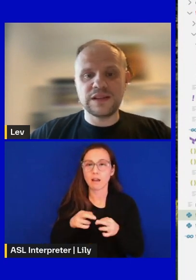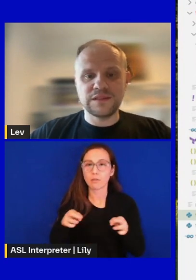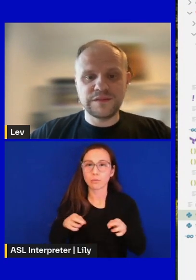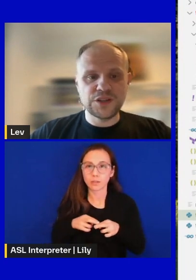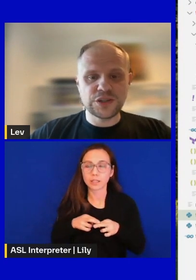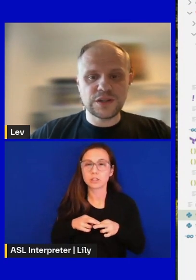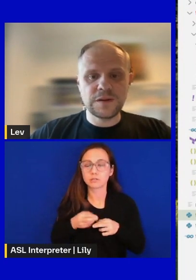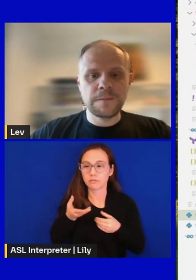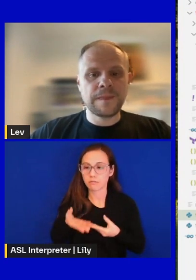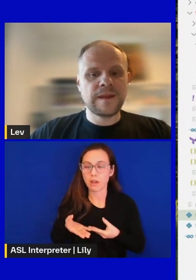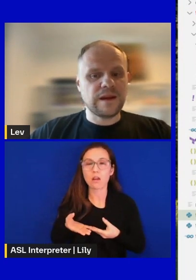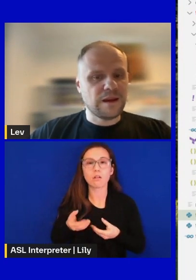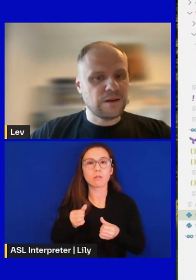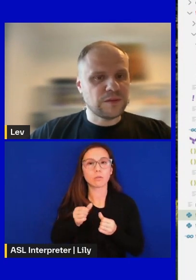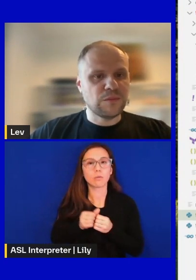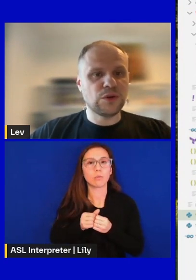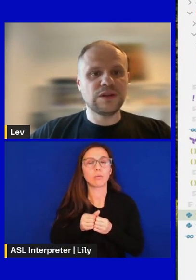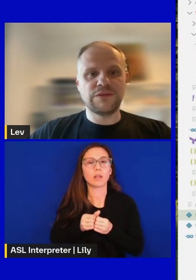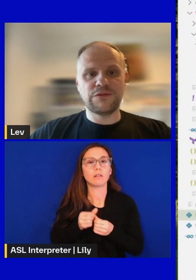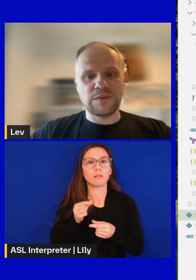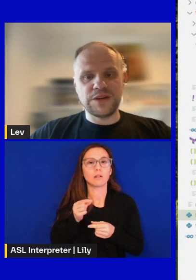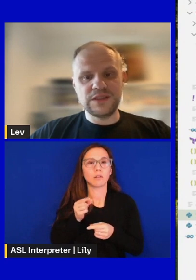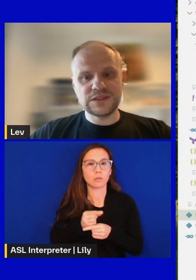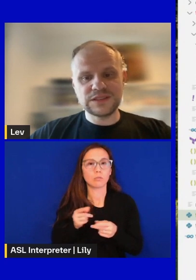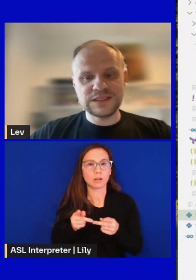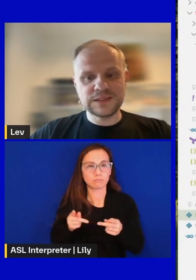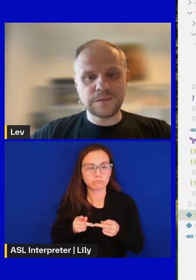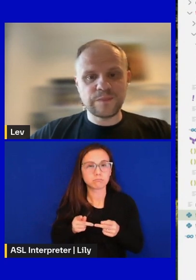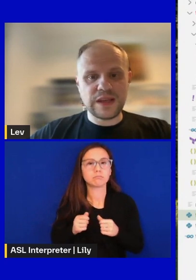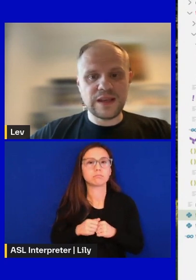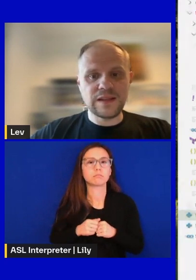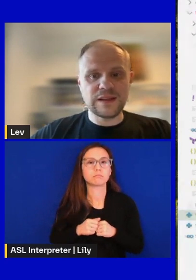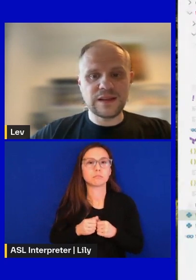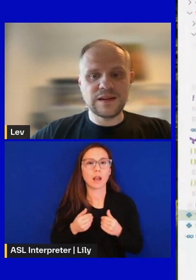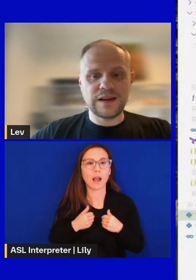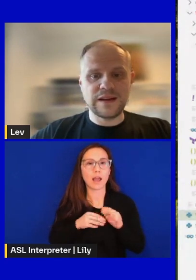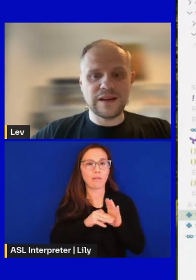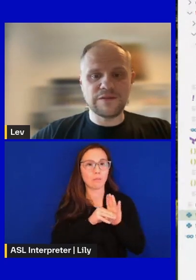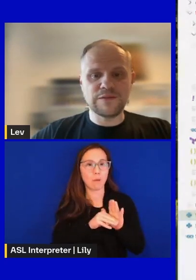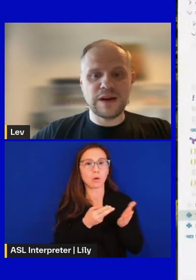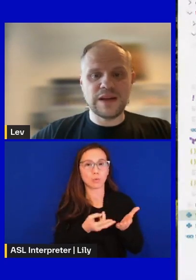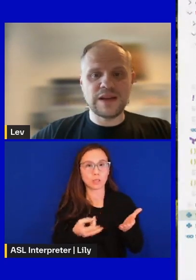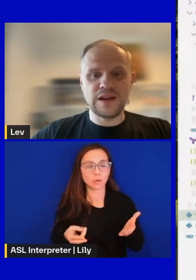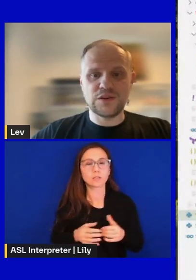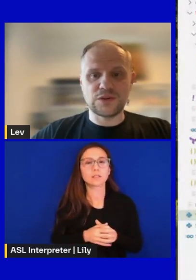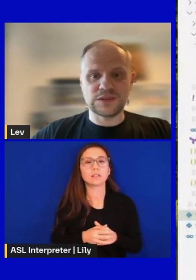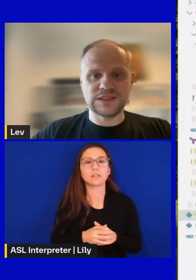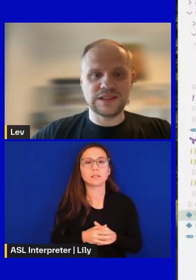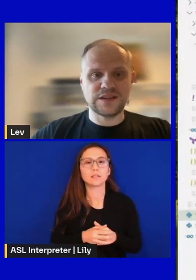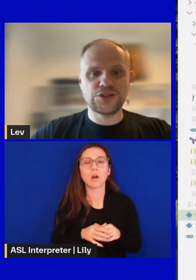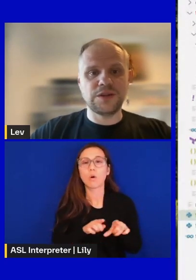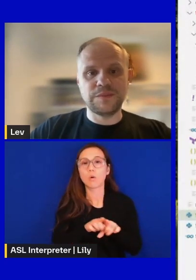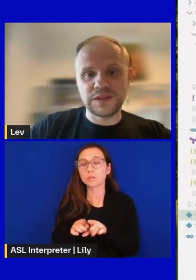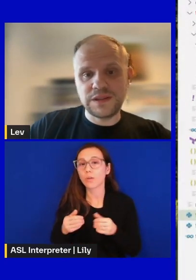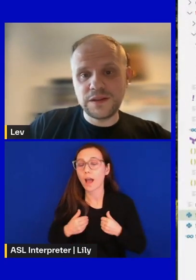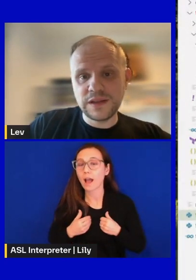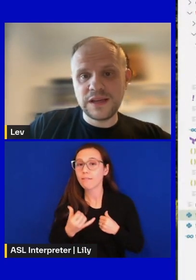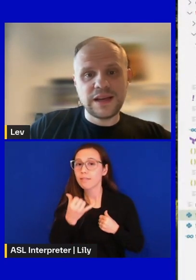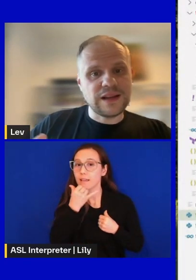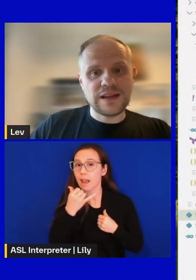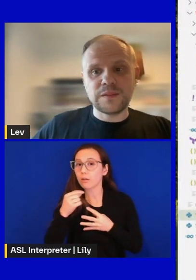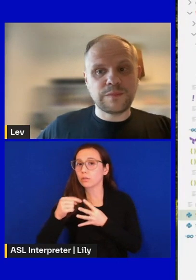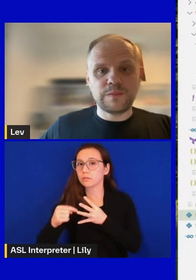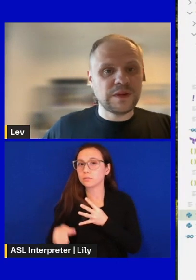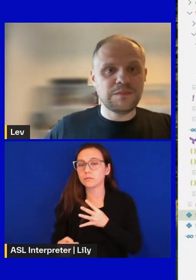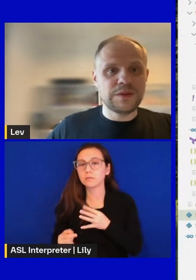the right convention. I have the model for my resources, and then I have my errors that are actually built here,